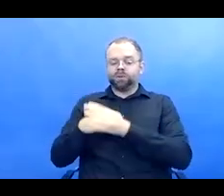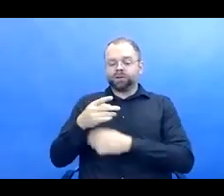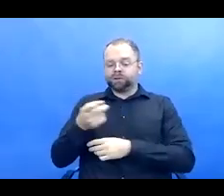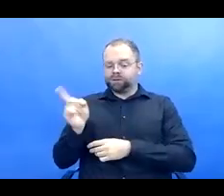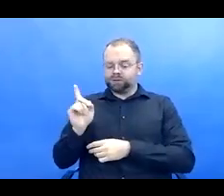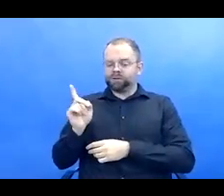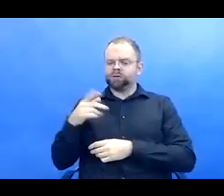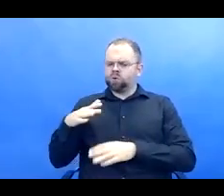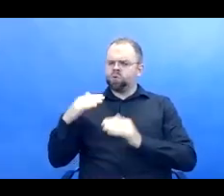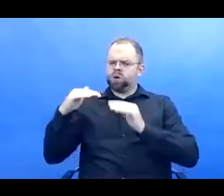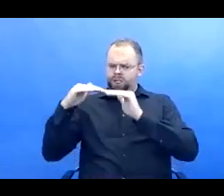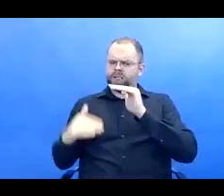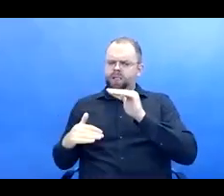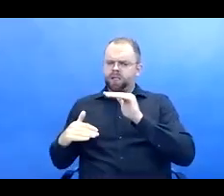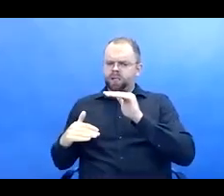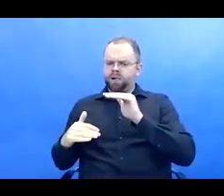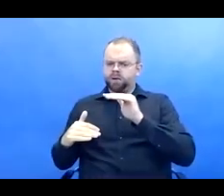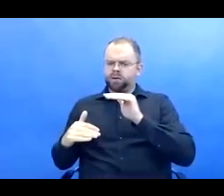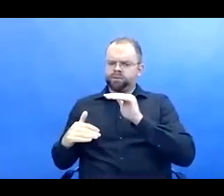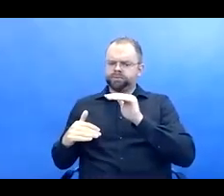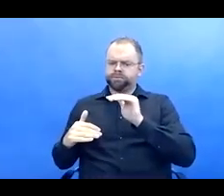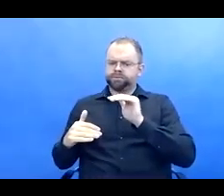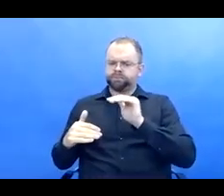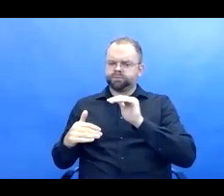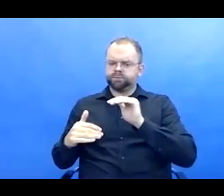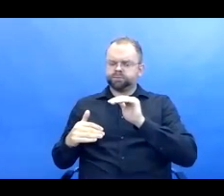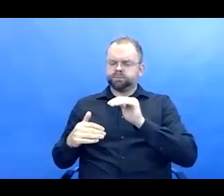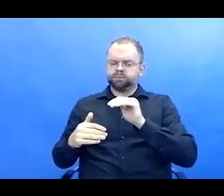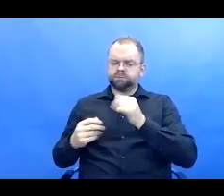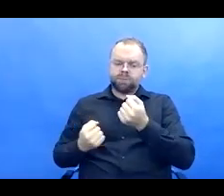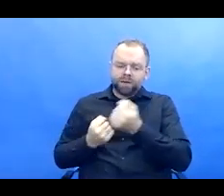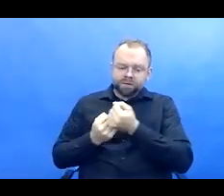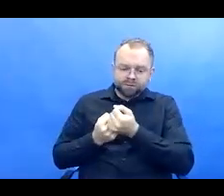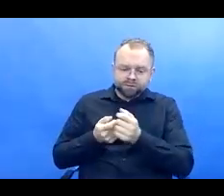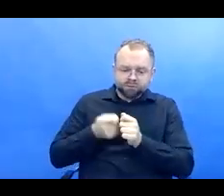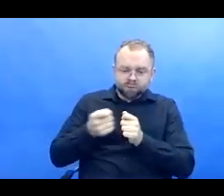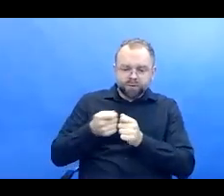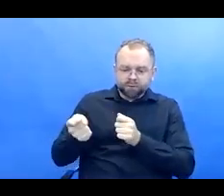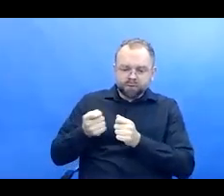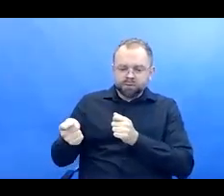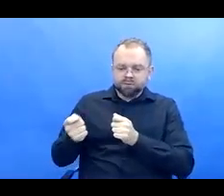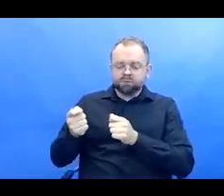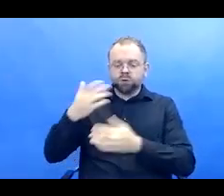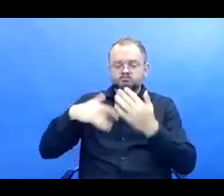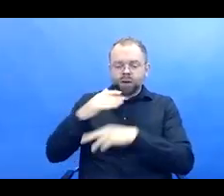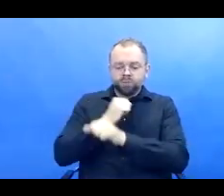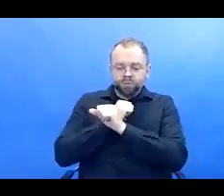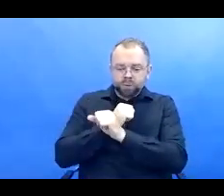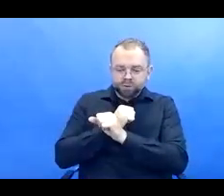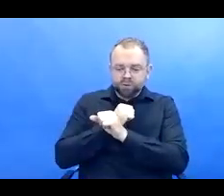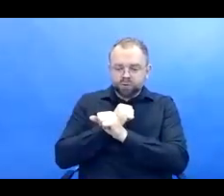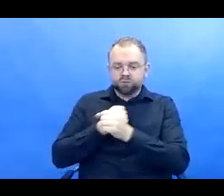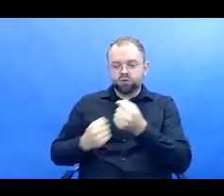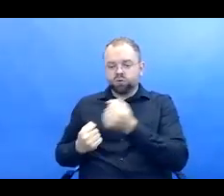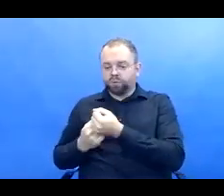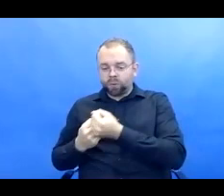support were too low across low and middle income countries. And we have evidence now, in the last 2 years, I think,